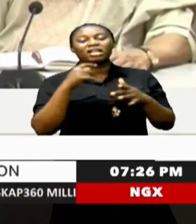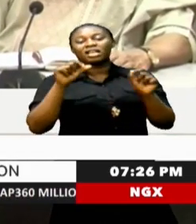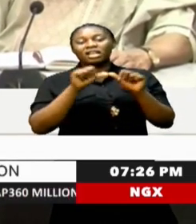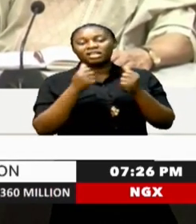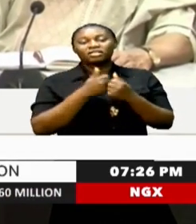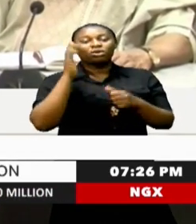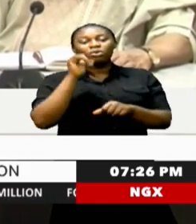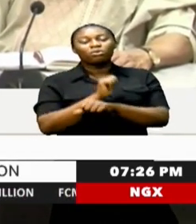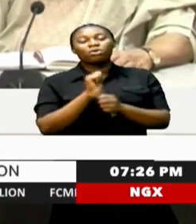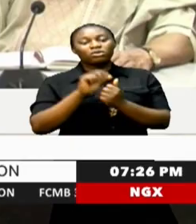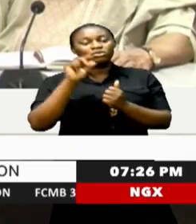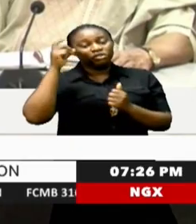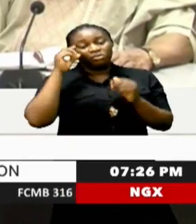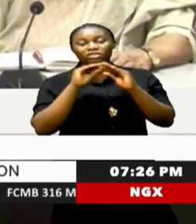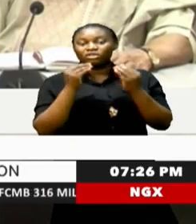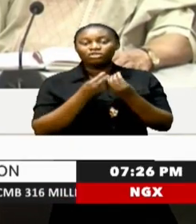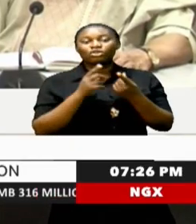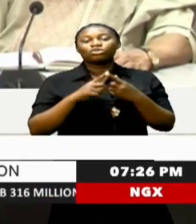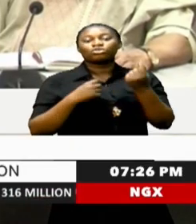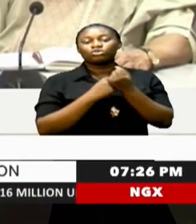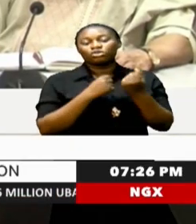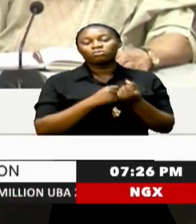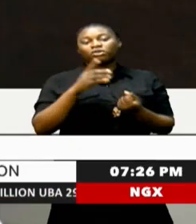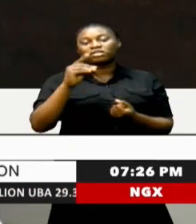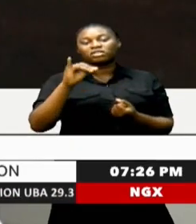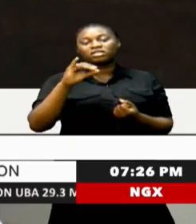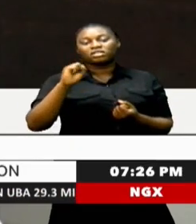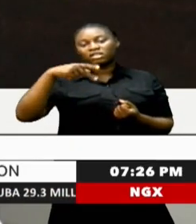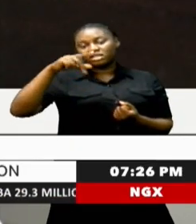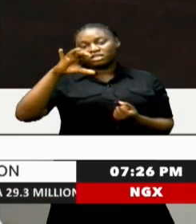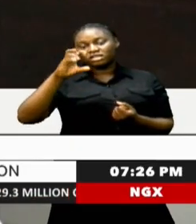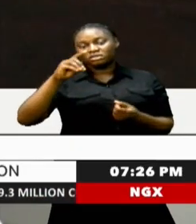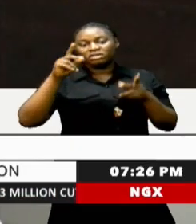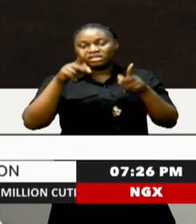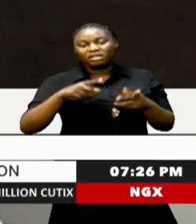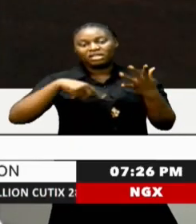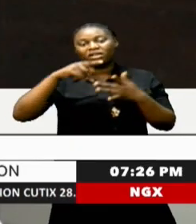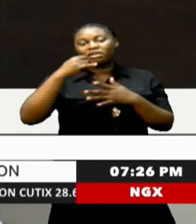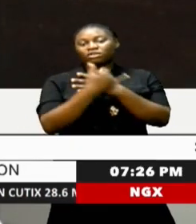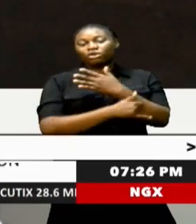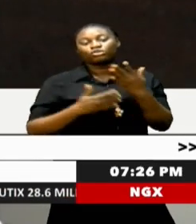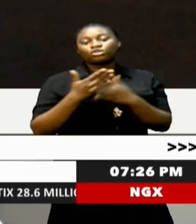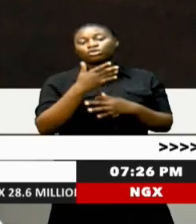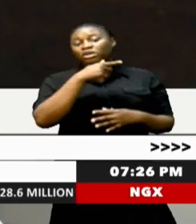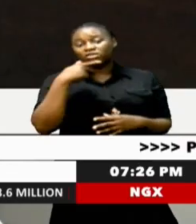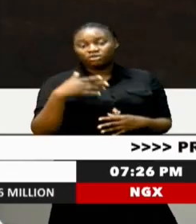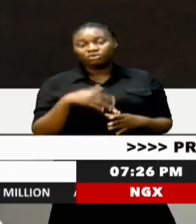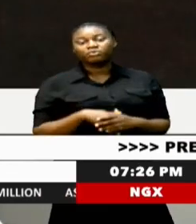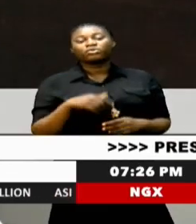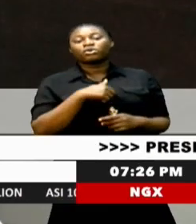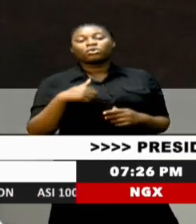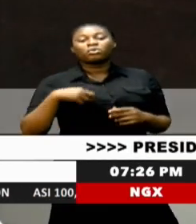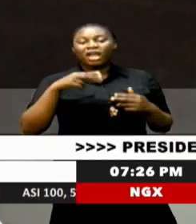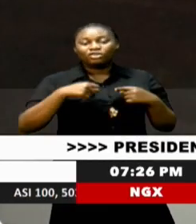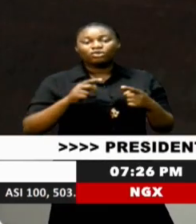government organizations to support displaced persons around the country through agriculture. But we are trying to come up with a